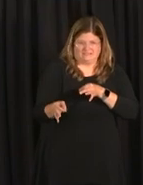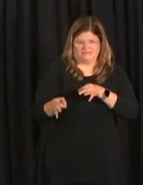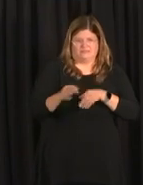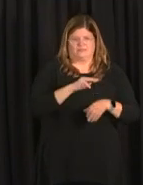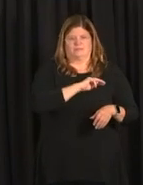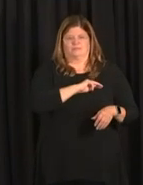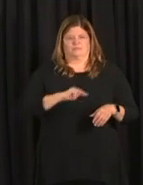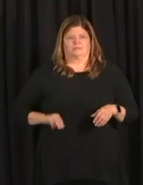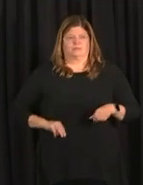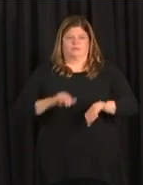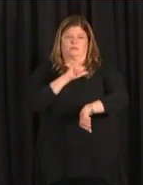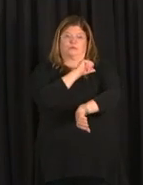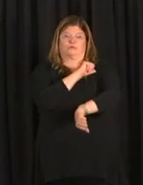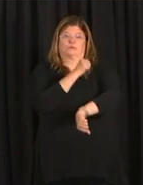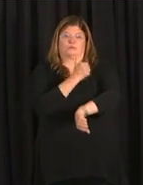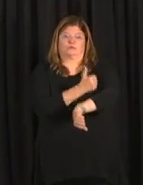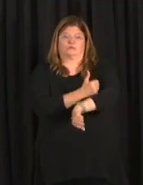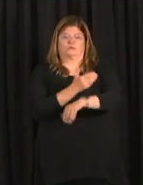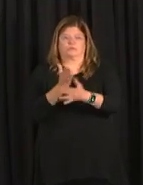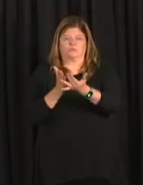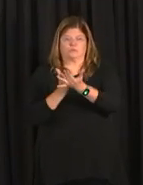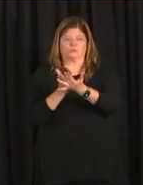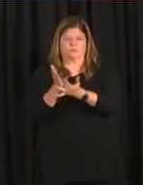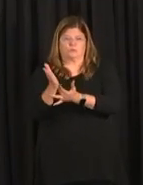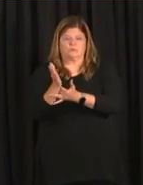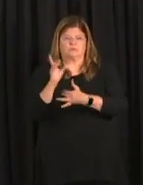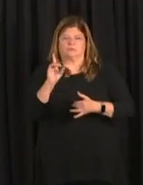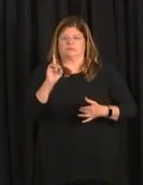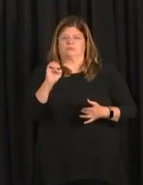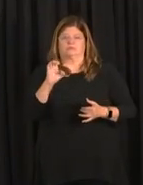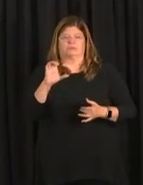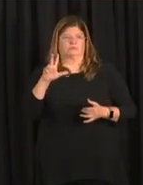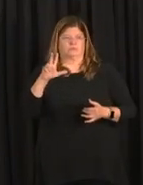health emergency through the year till December 31st.